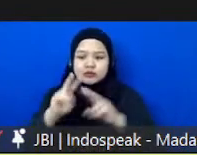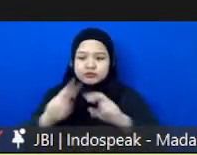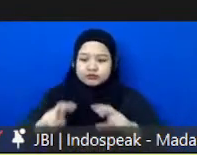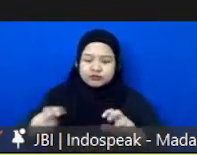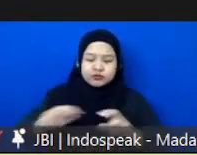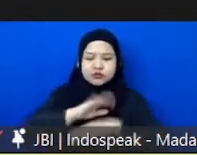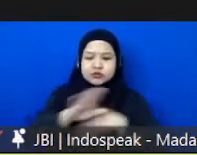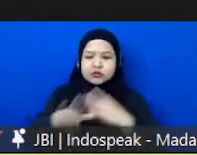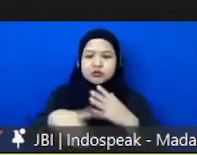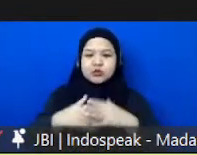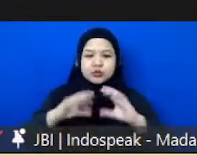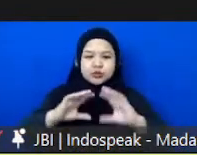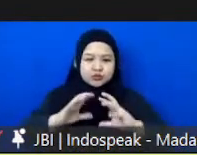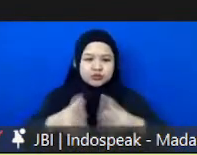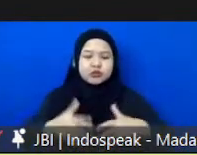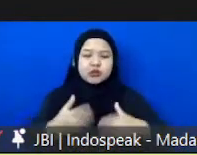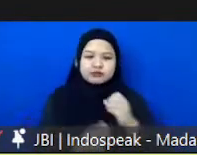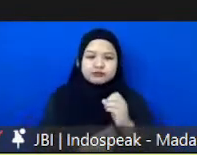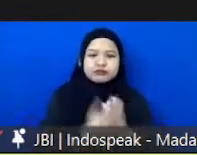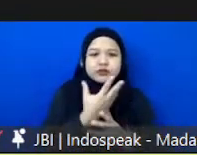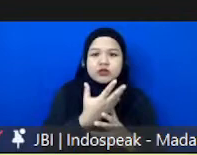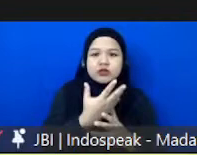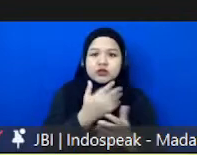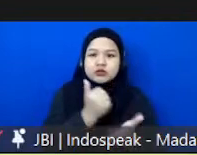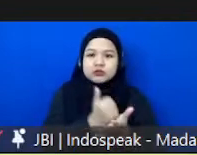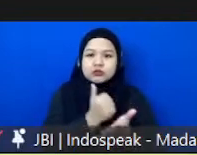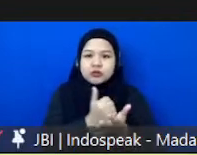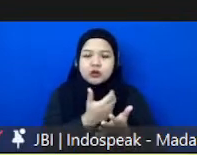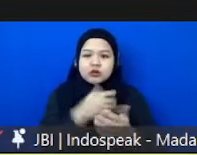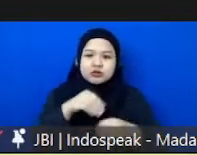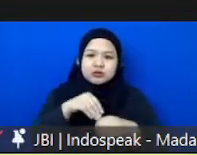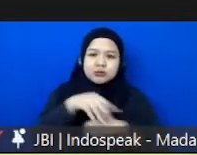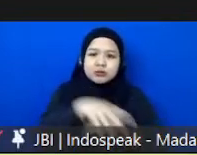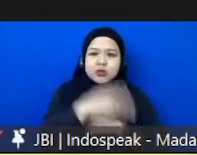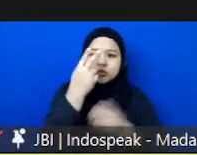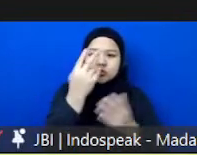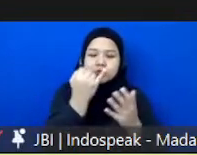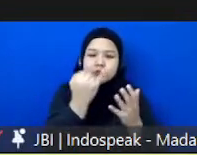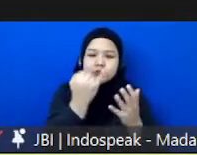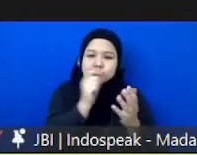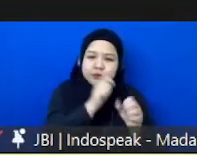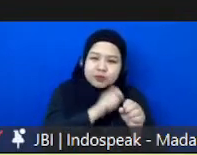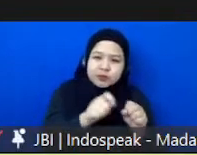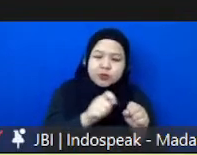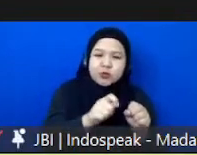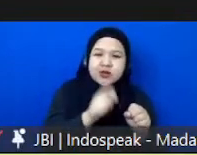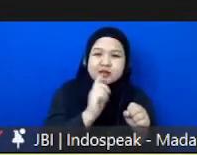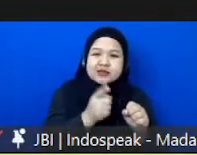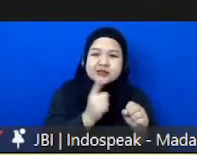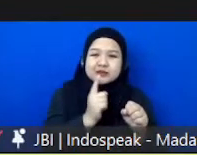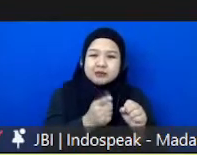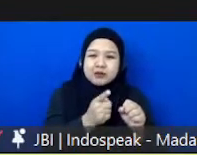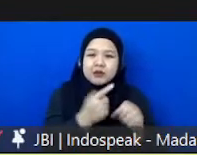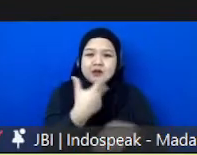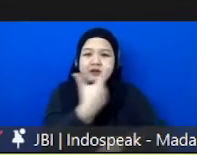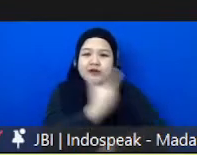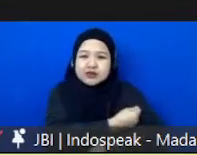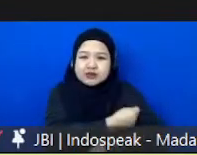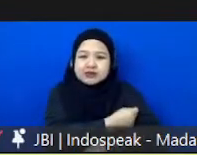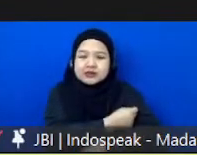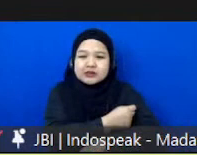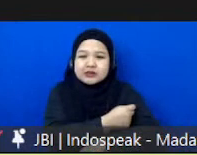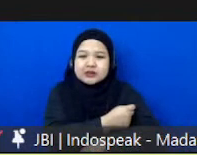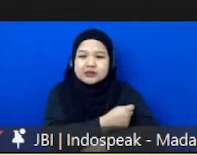world develop end up actually having the impact that they're designed to have. Because unless those vaccines are in our arms,